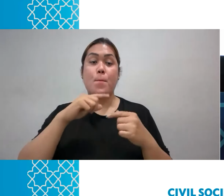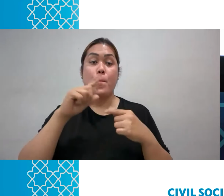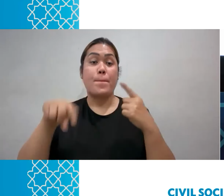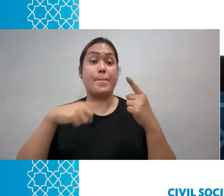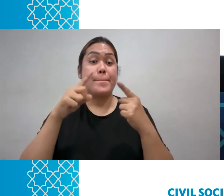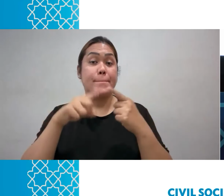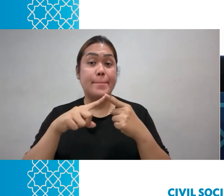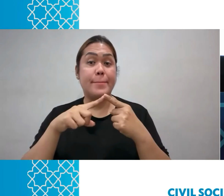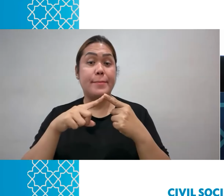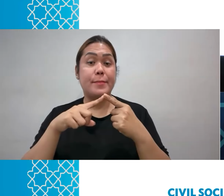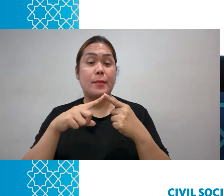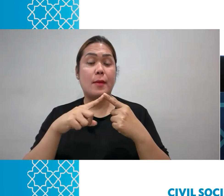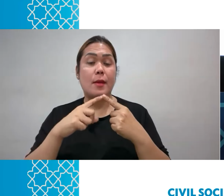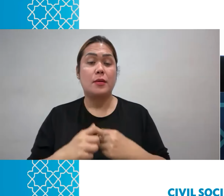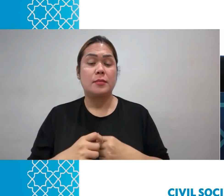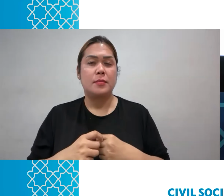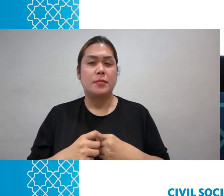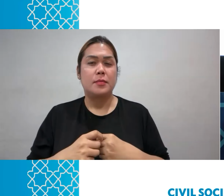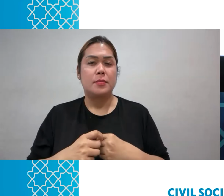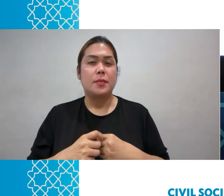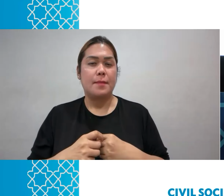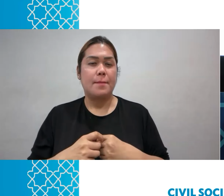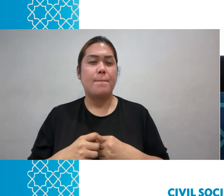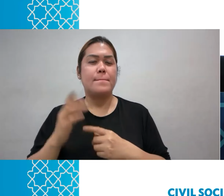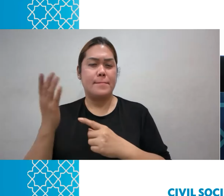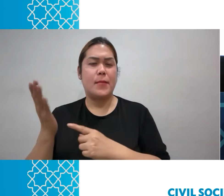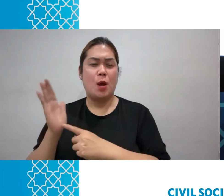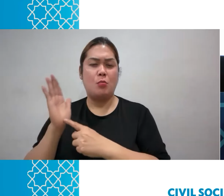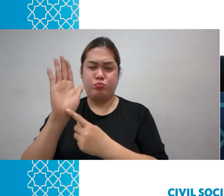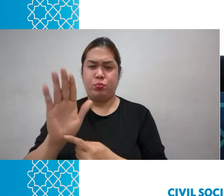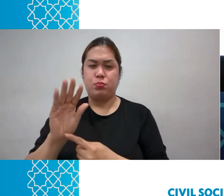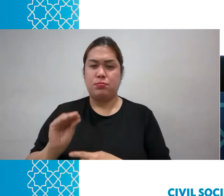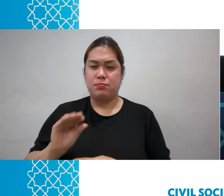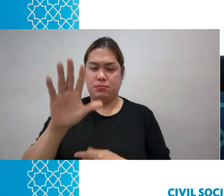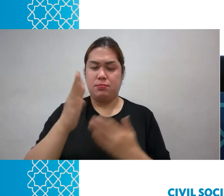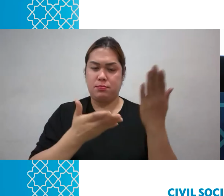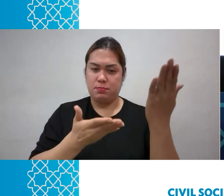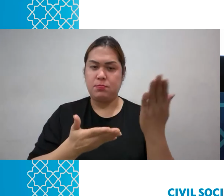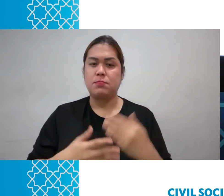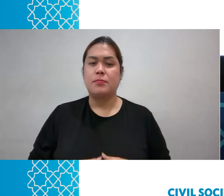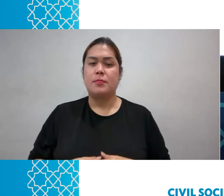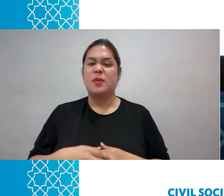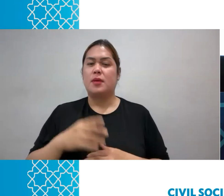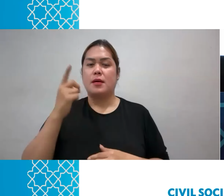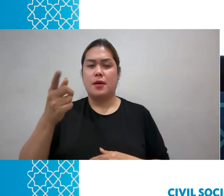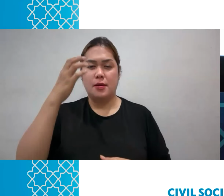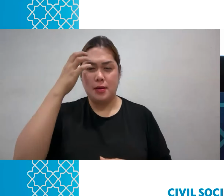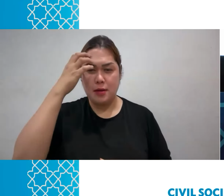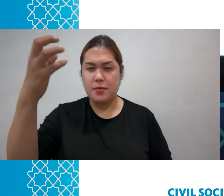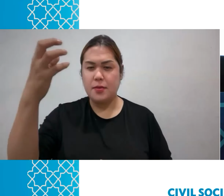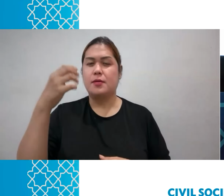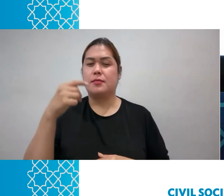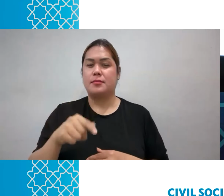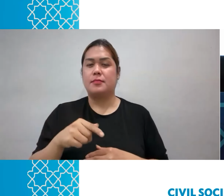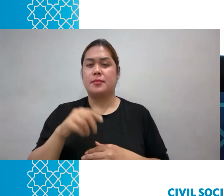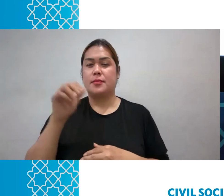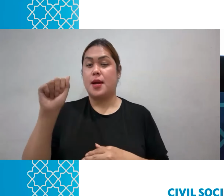are presented by the government to ADB for our financing.